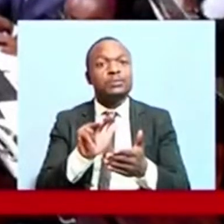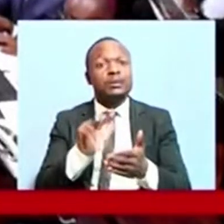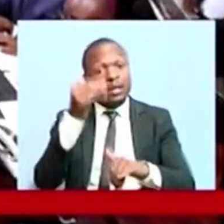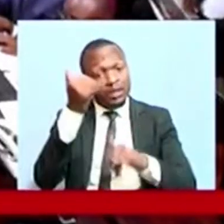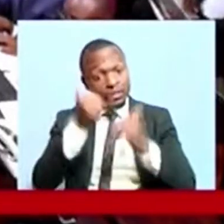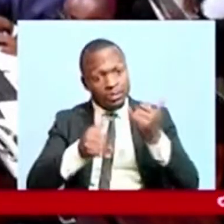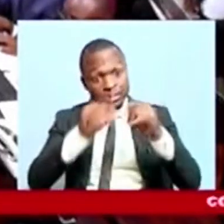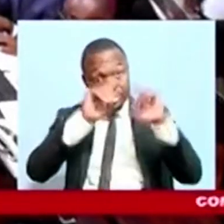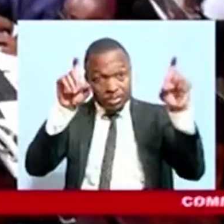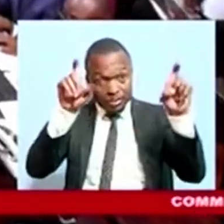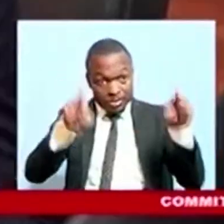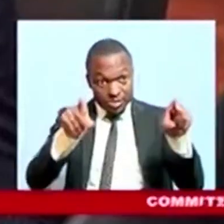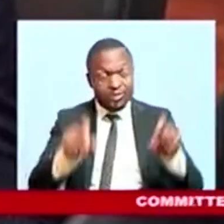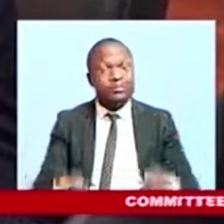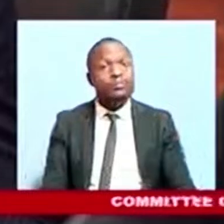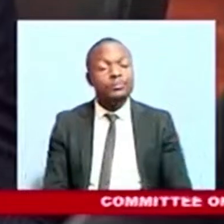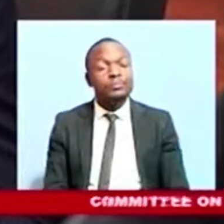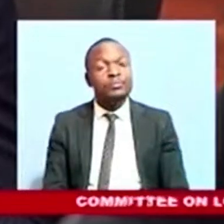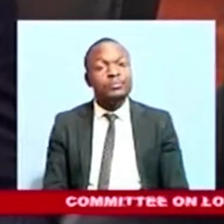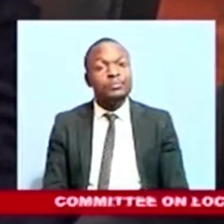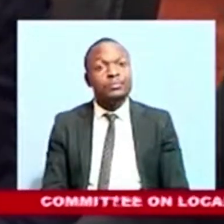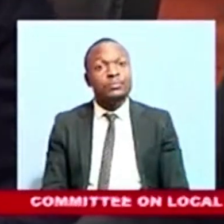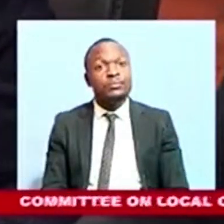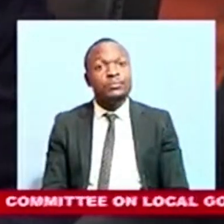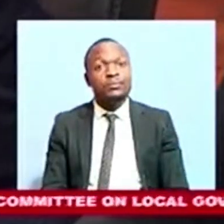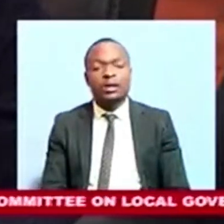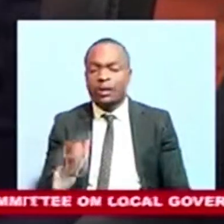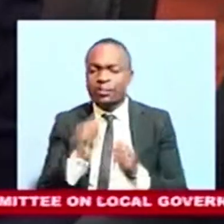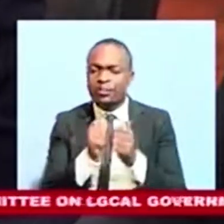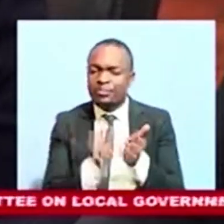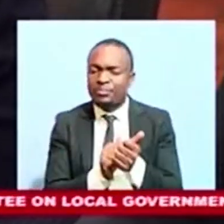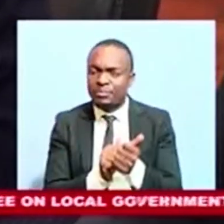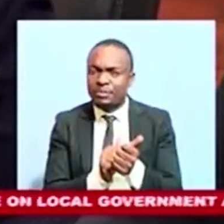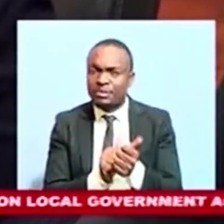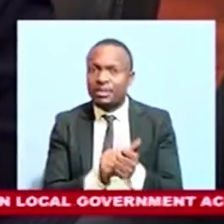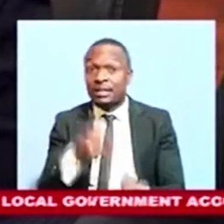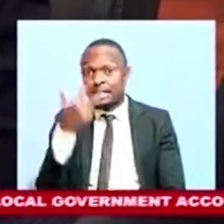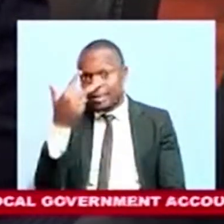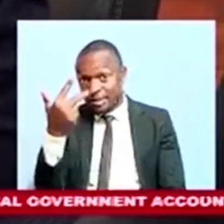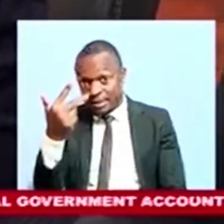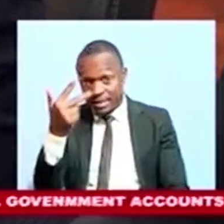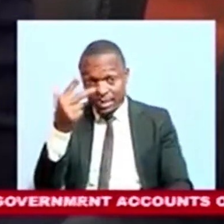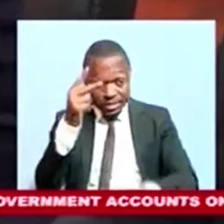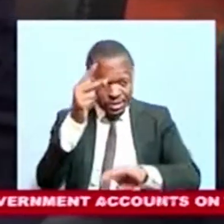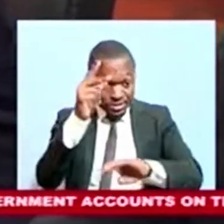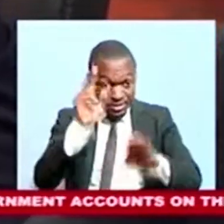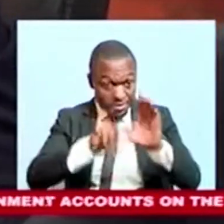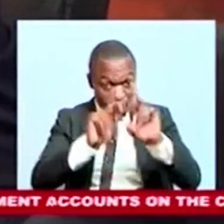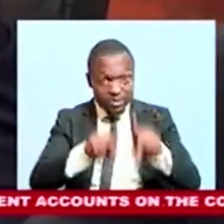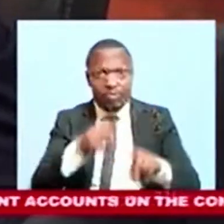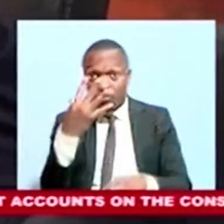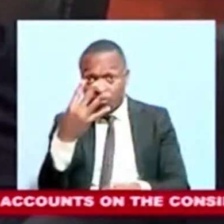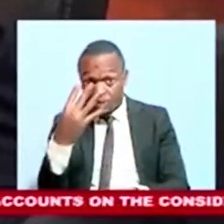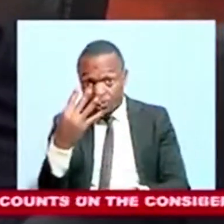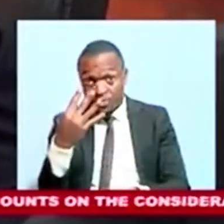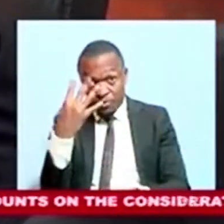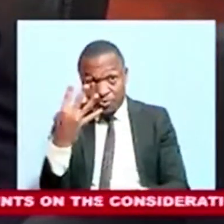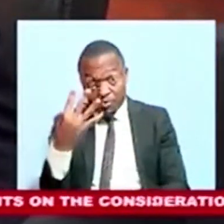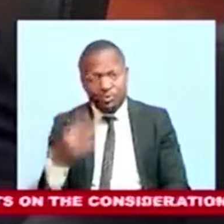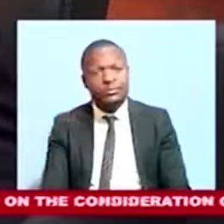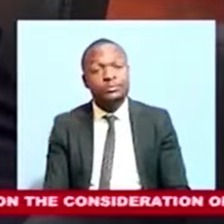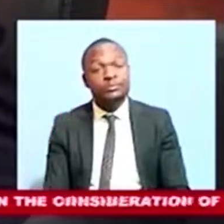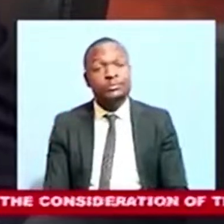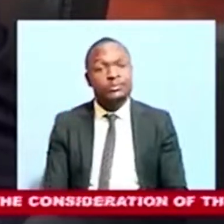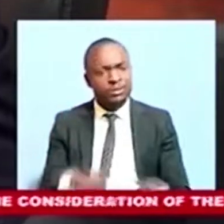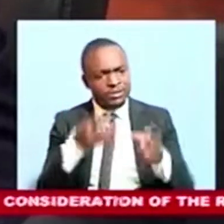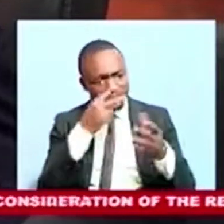completion certificate? There are about 3, Chair, 4. In fact,